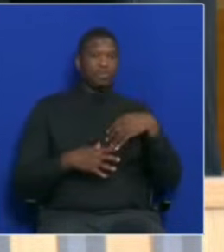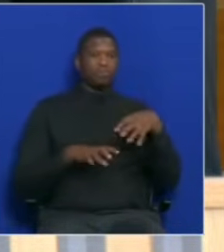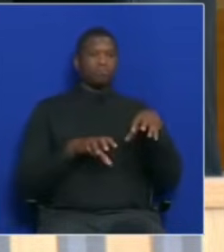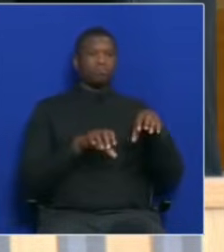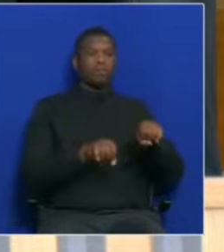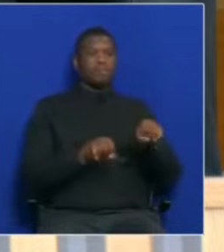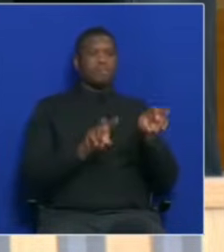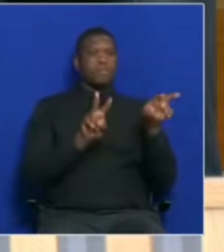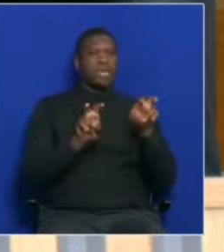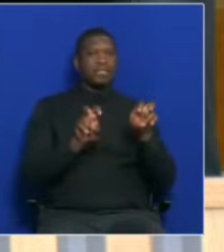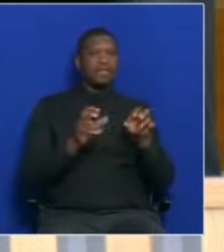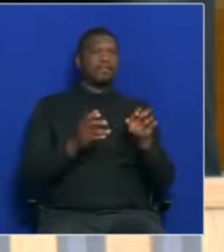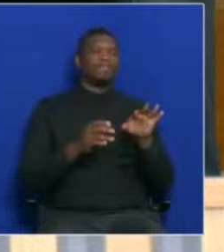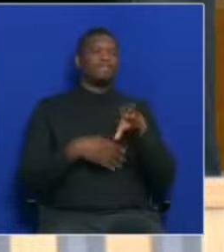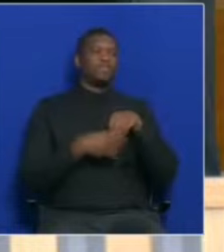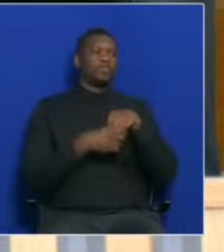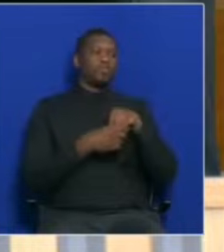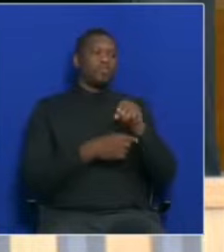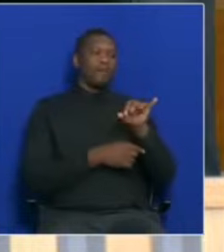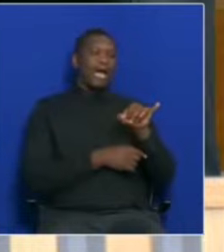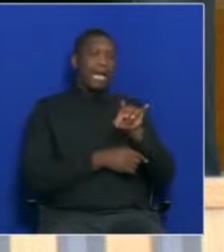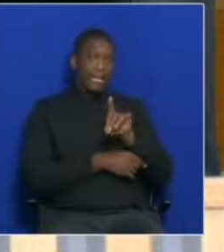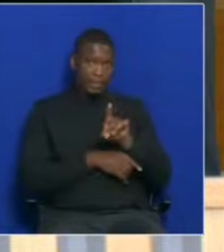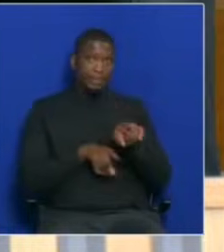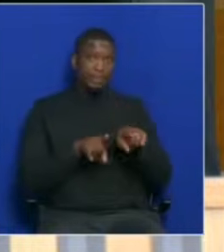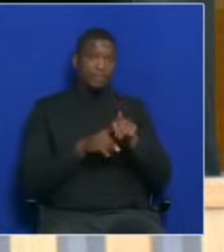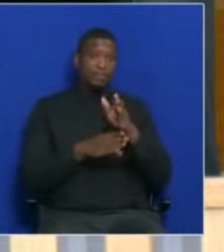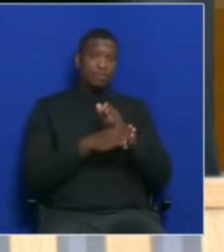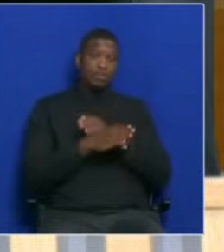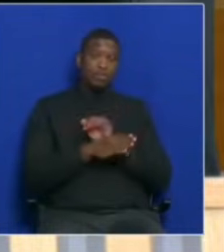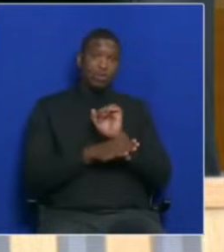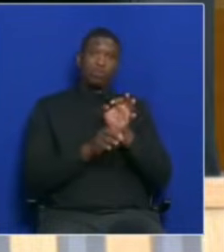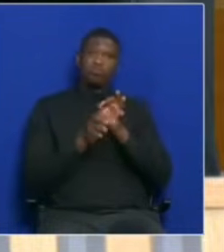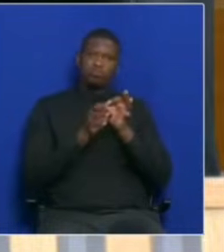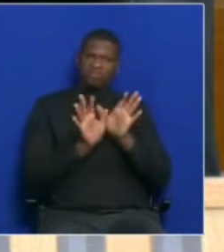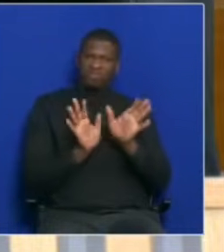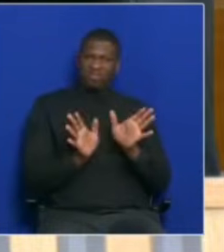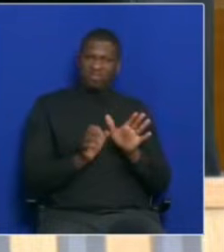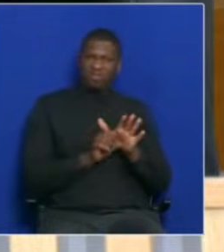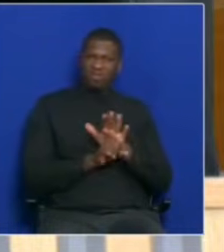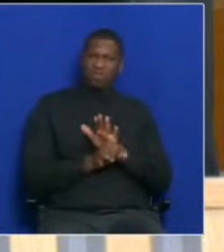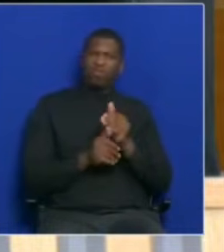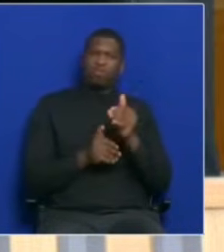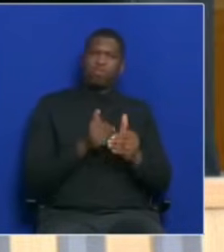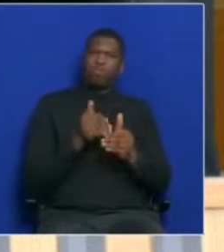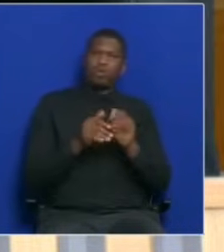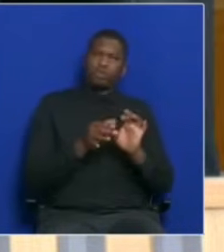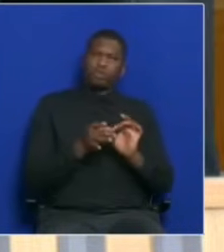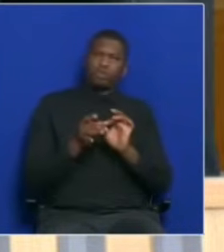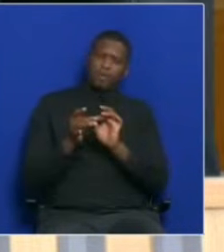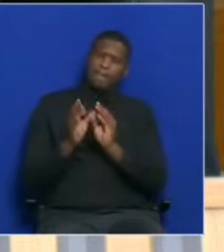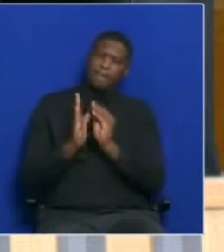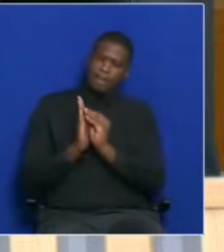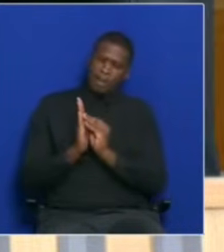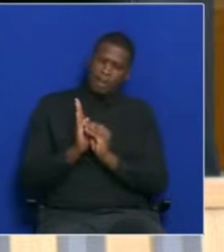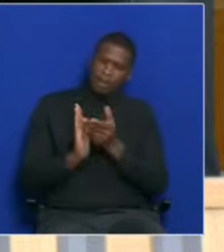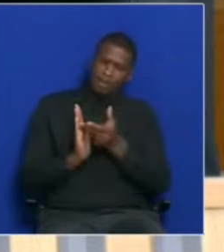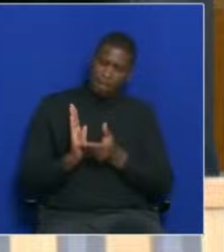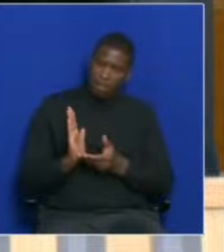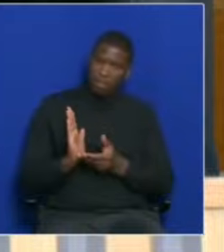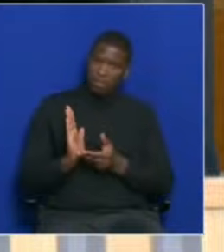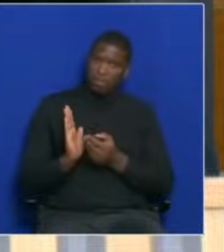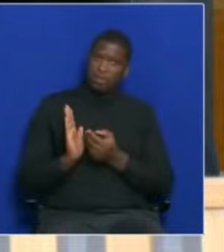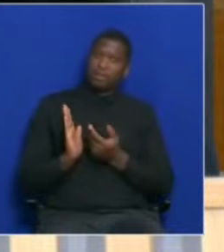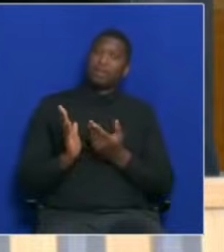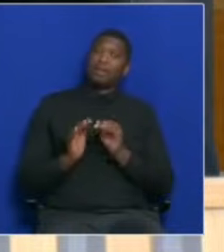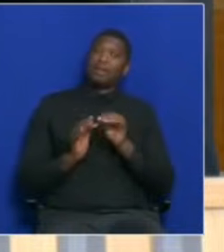it, without going through the process in the manual, without engaging you. She took the matter on. But as